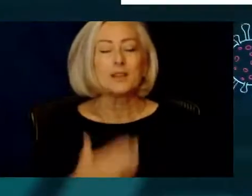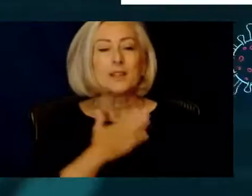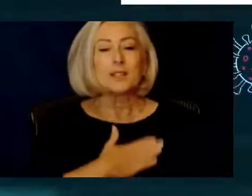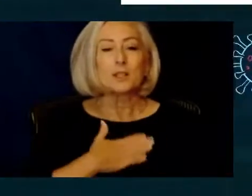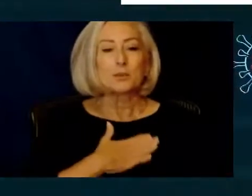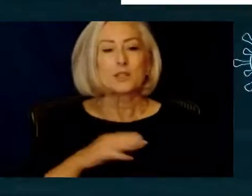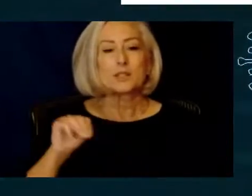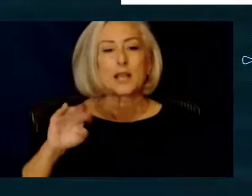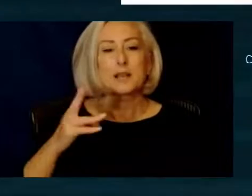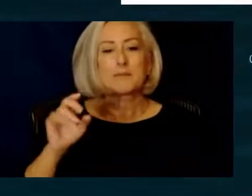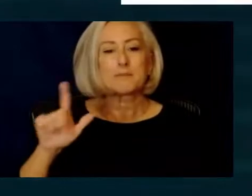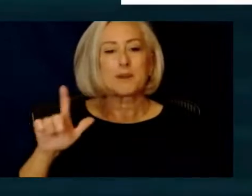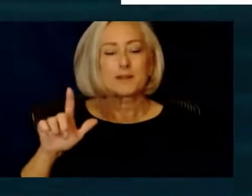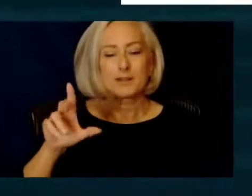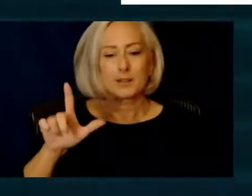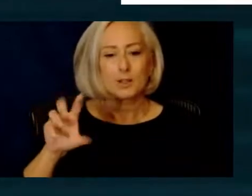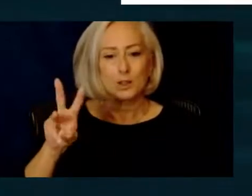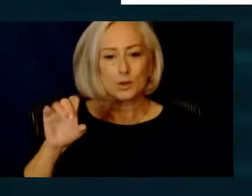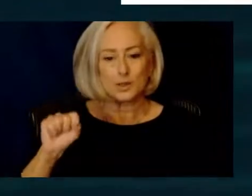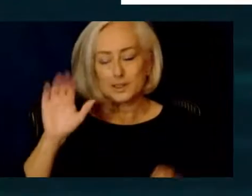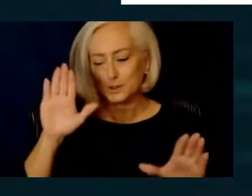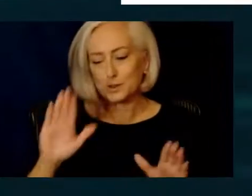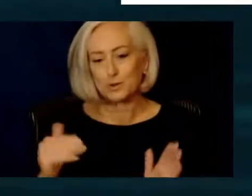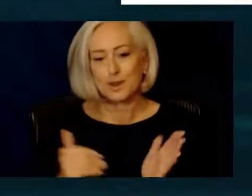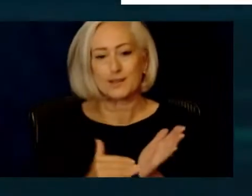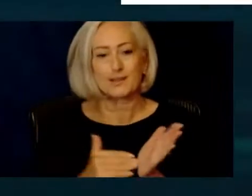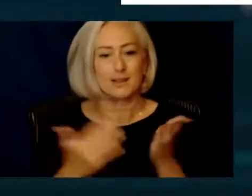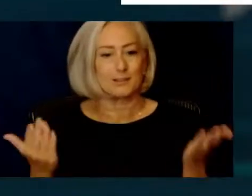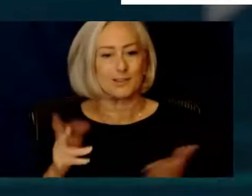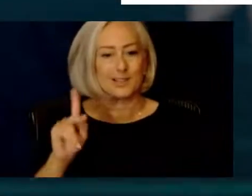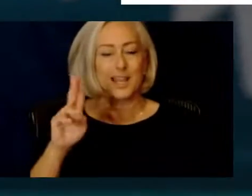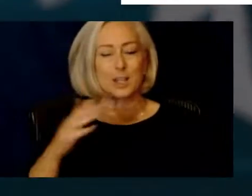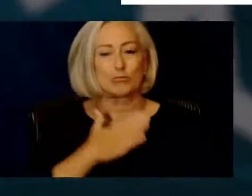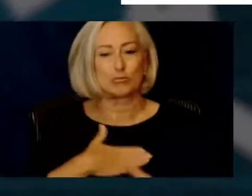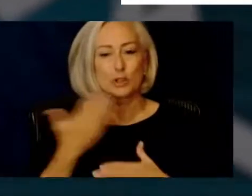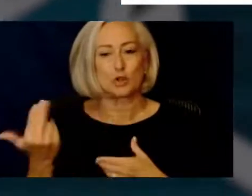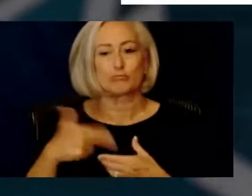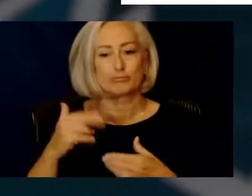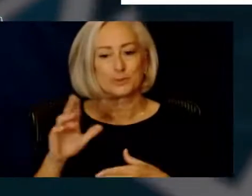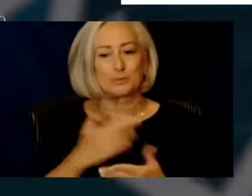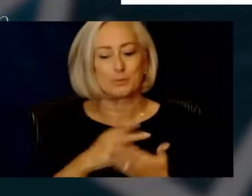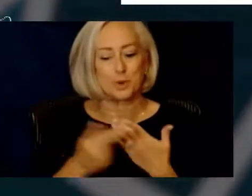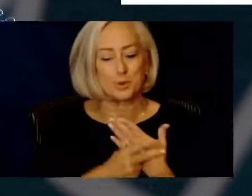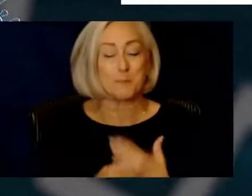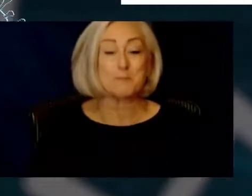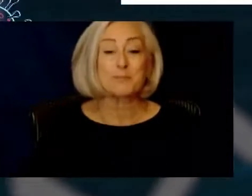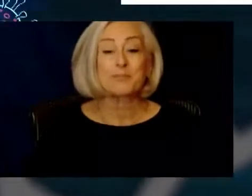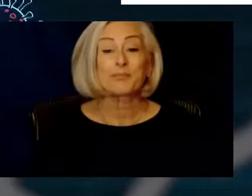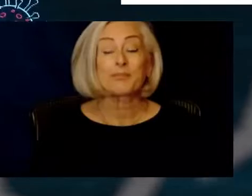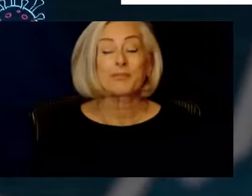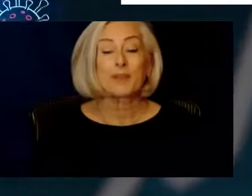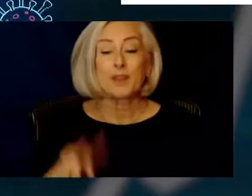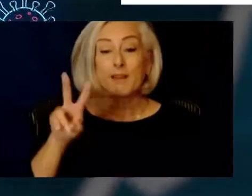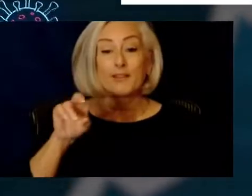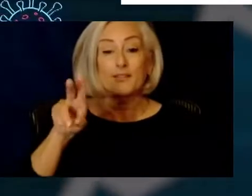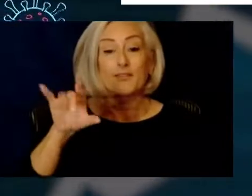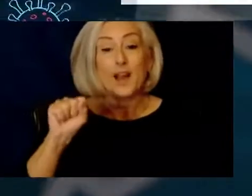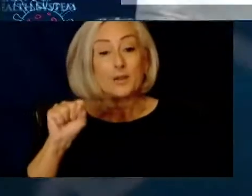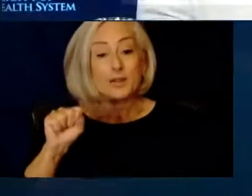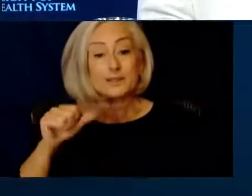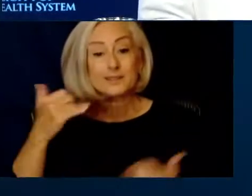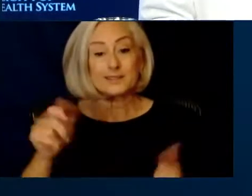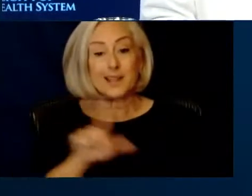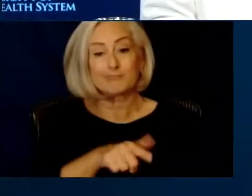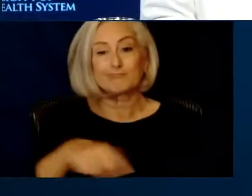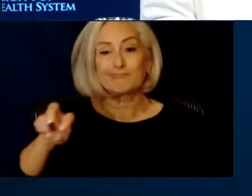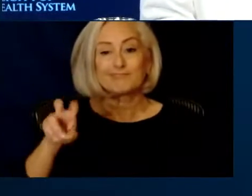great CF doctor, great doc here at KU. Delight to have him on the program. Hey, speaking of viruses, let's check in with Dr. Dana Hawkinson, Medical